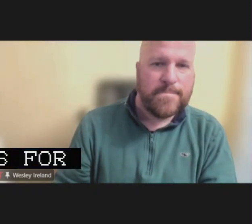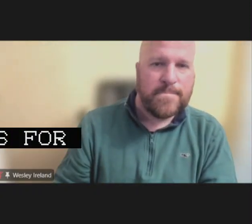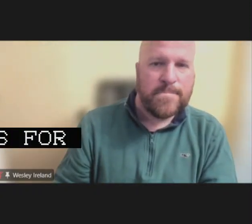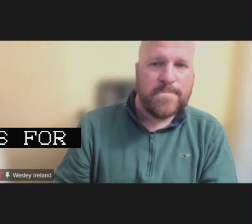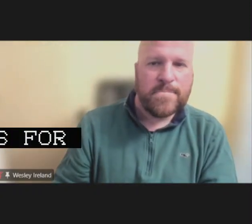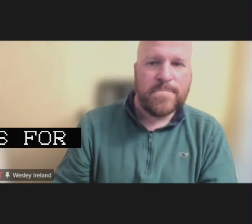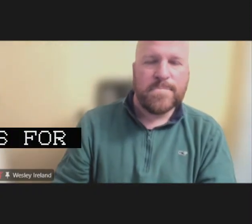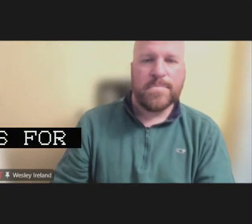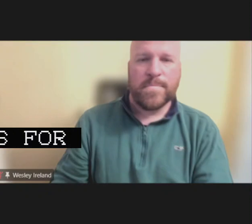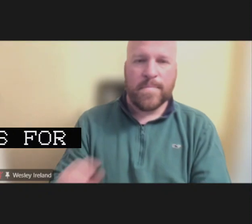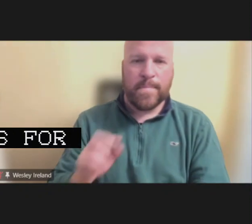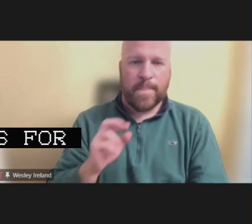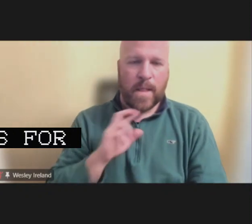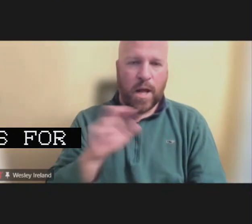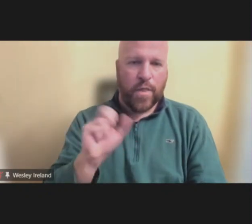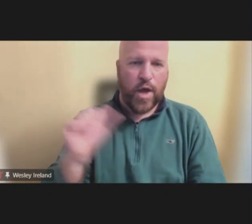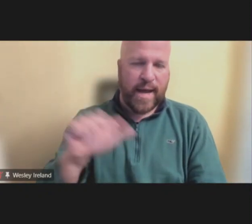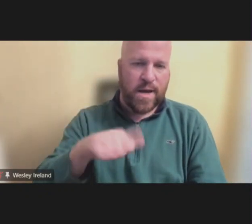this position.